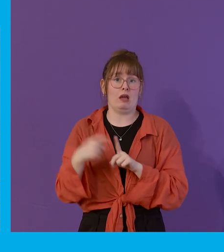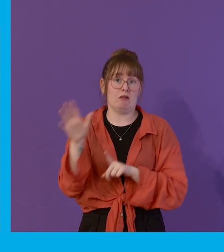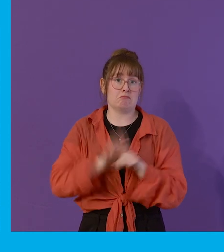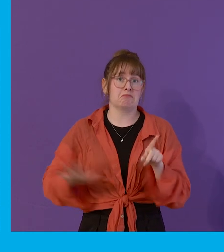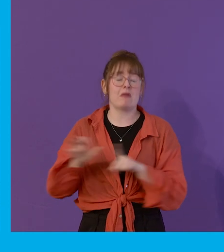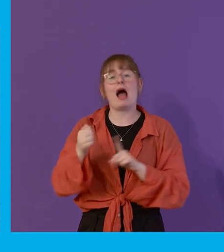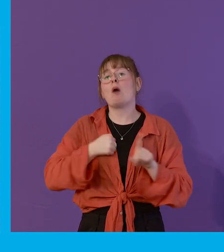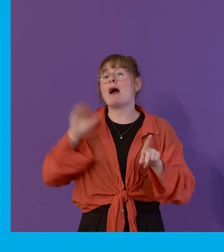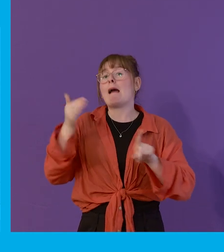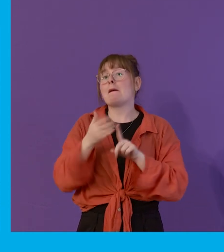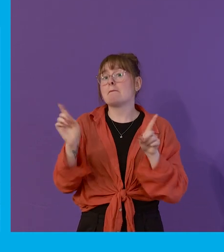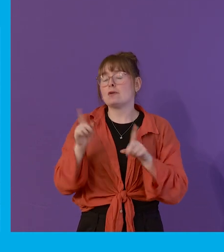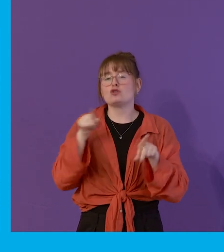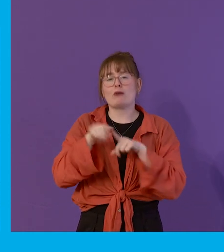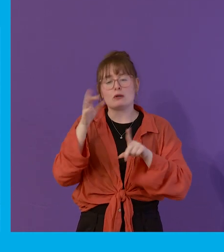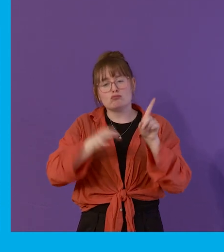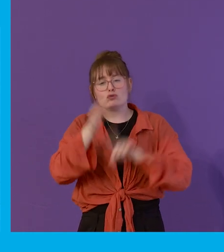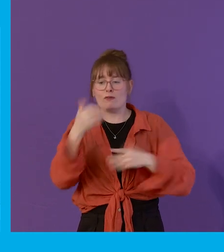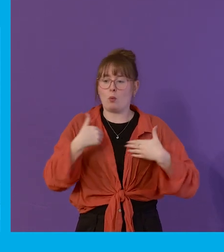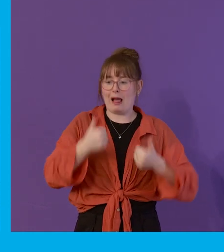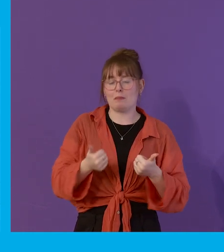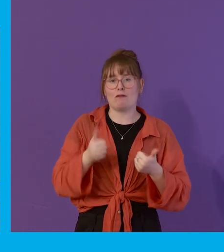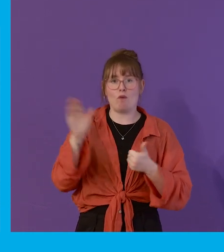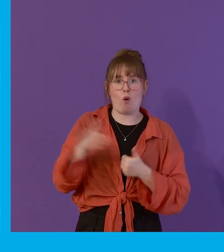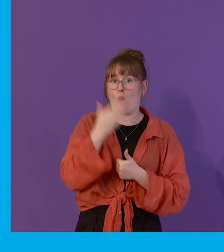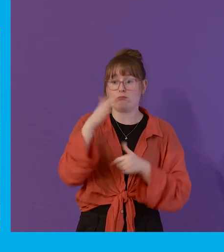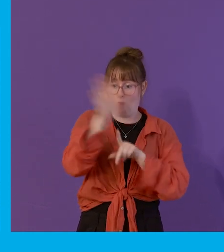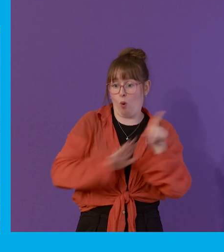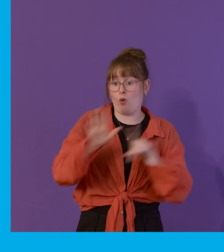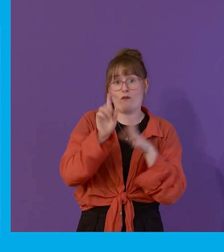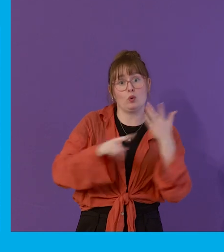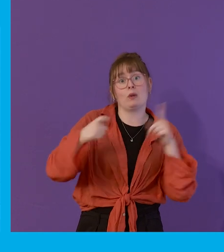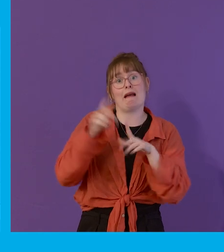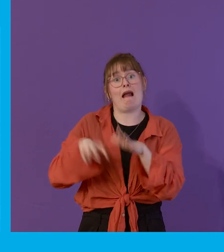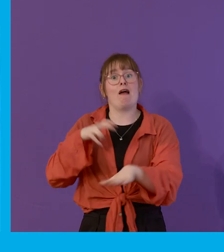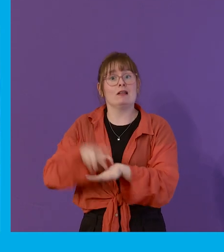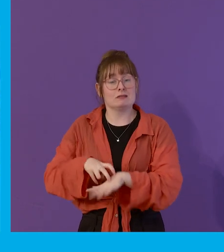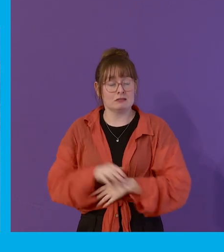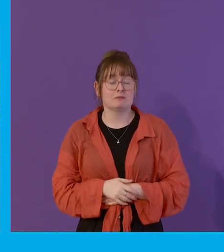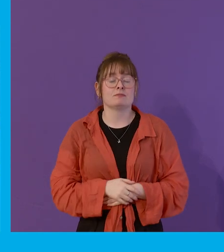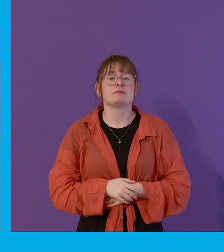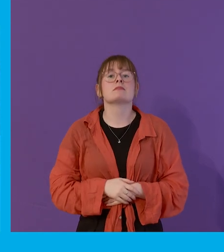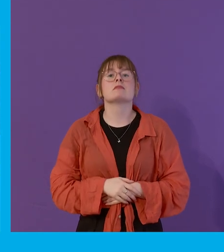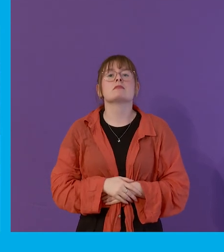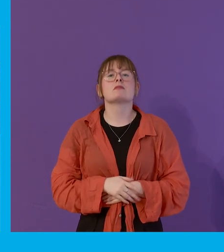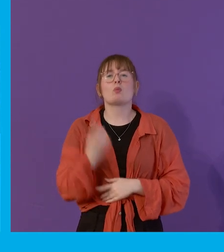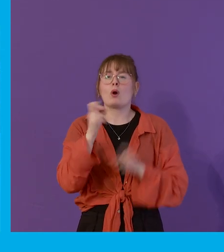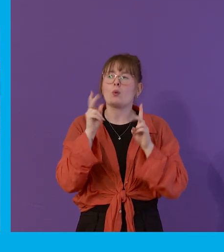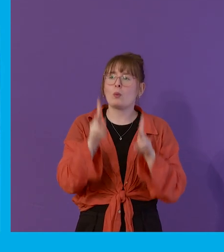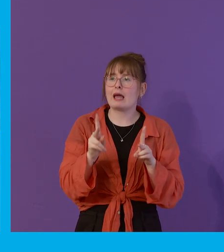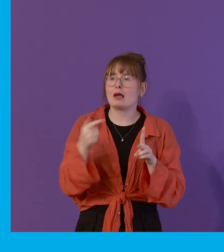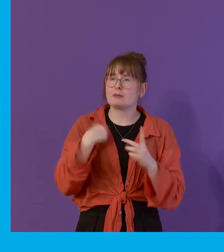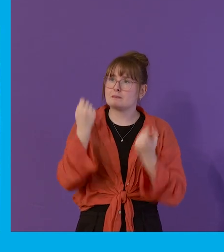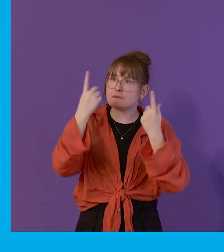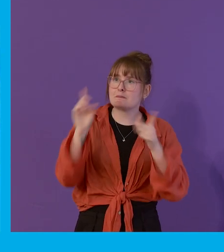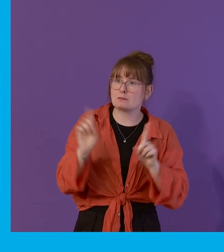the aim is to try and improve the well-being of people across all parts of the UK and Ireland. And one of the ways in which we interpret that I think is